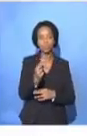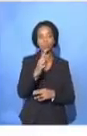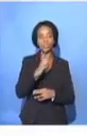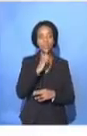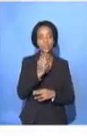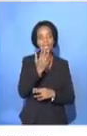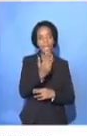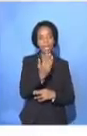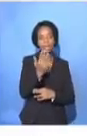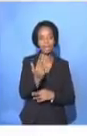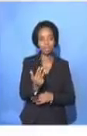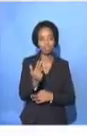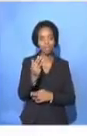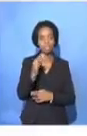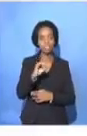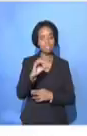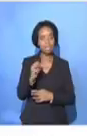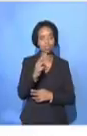22,924 voting stations.